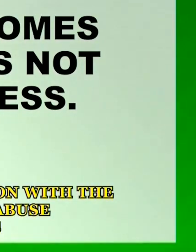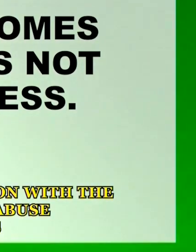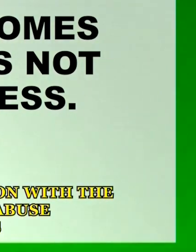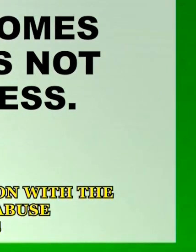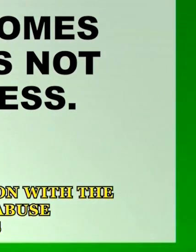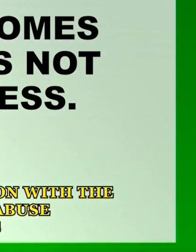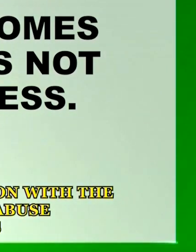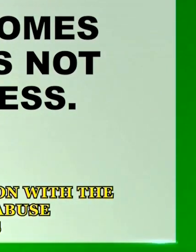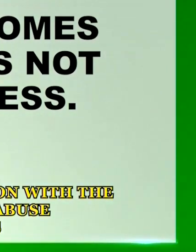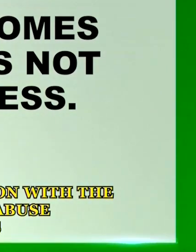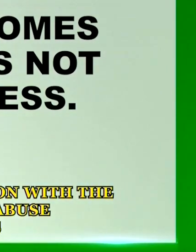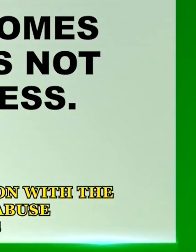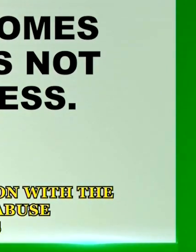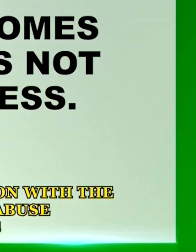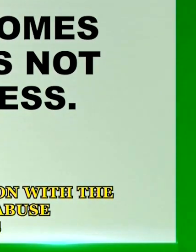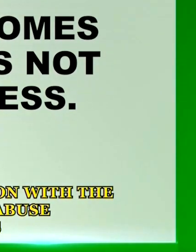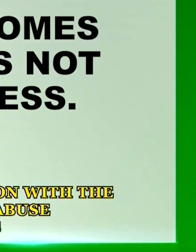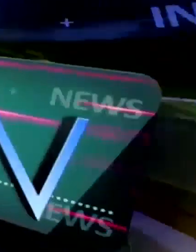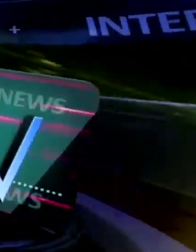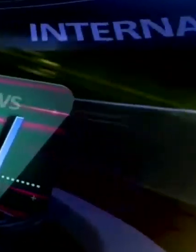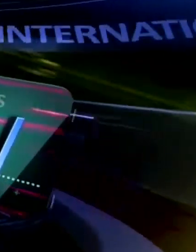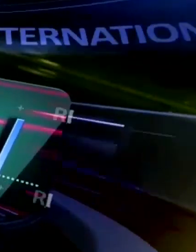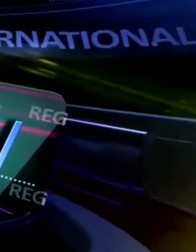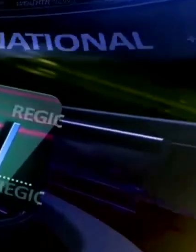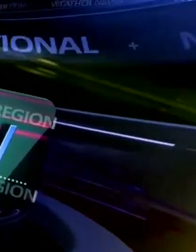drug awareness.